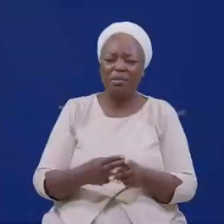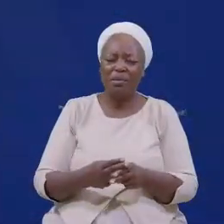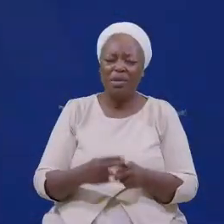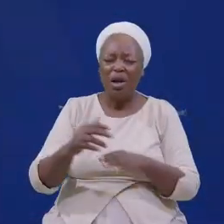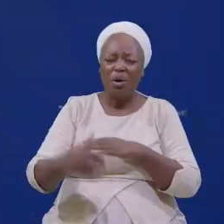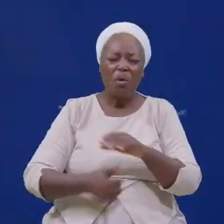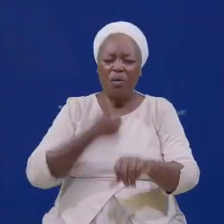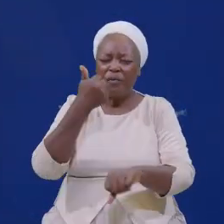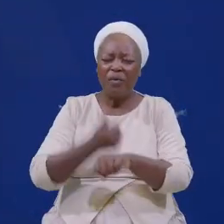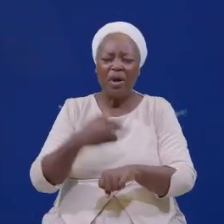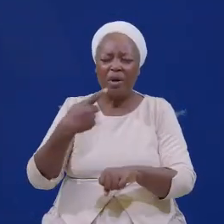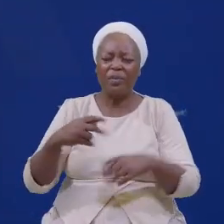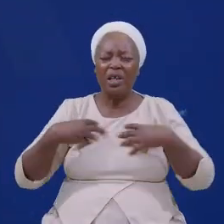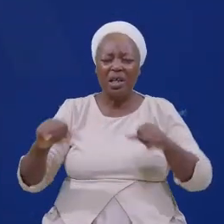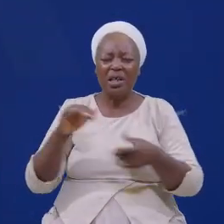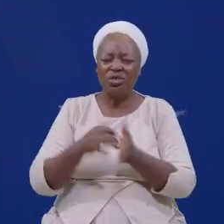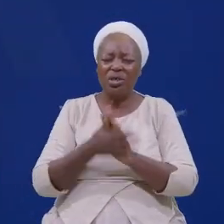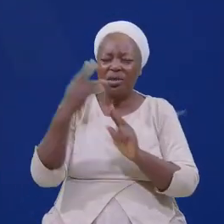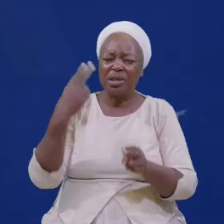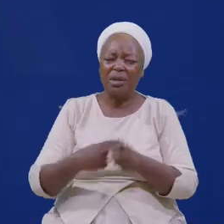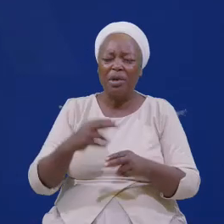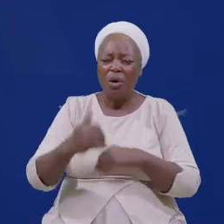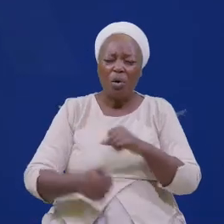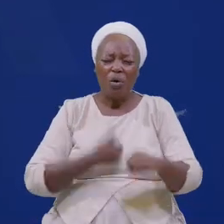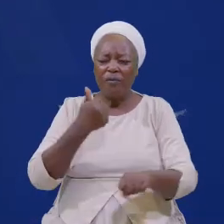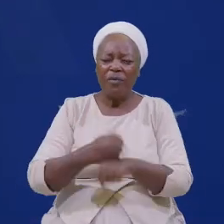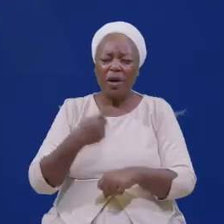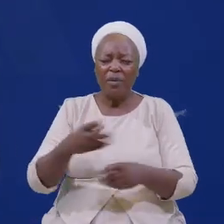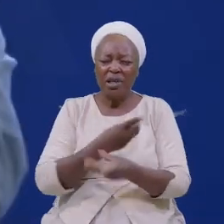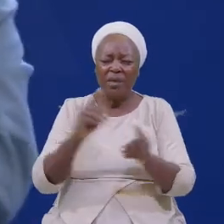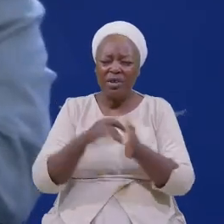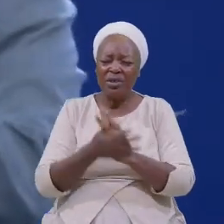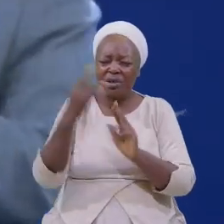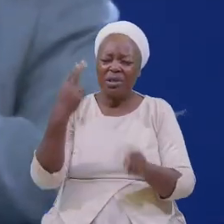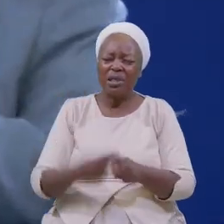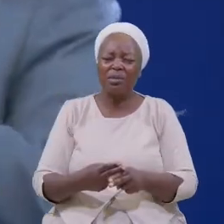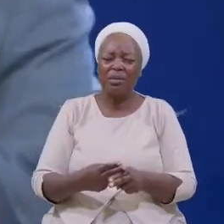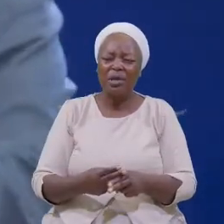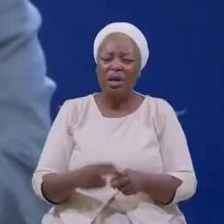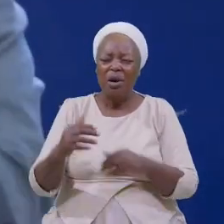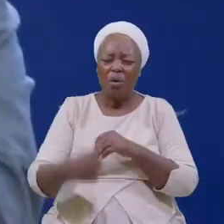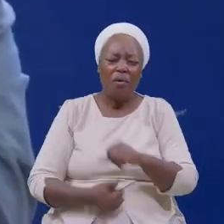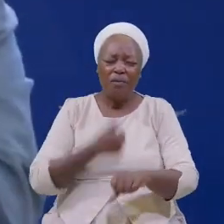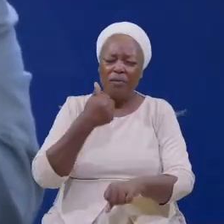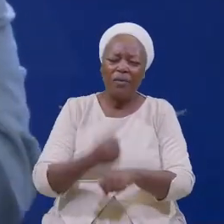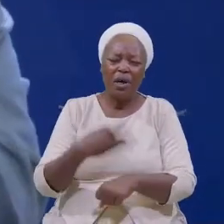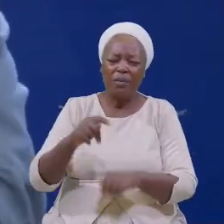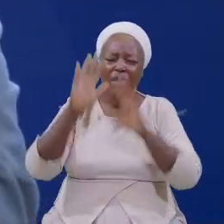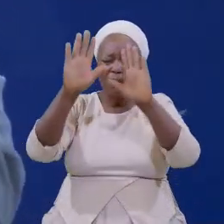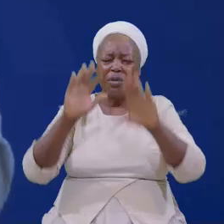Confirm the healing. Confirm the deliverance. Confirm the miracle